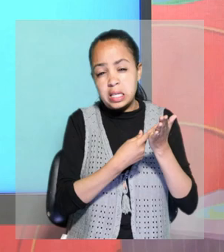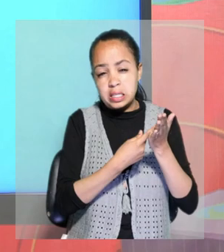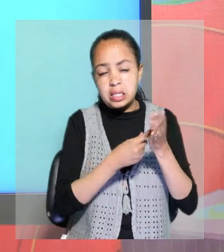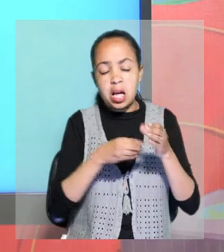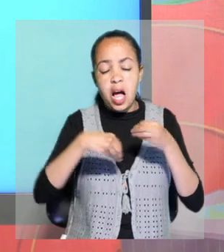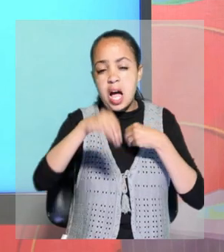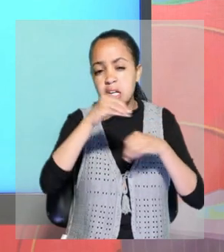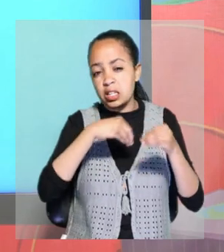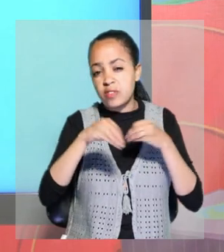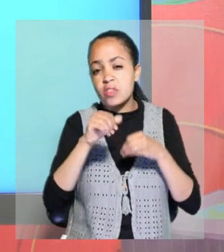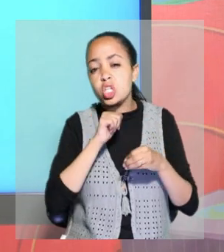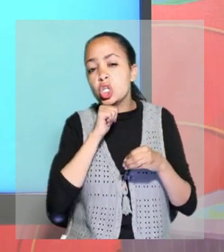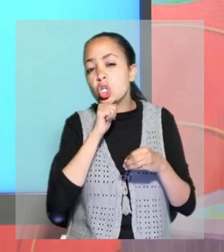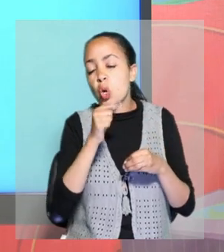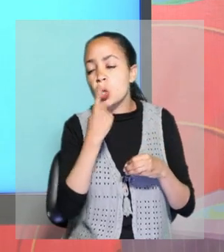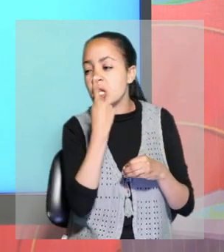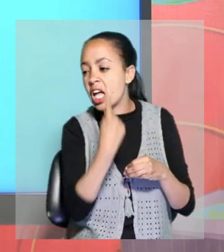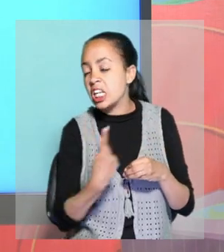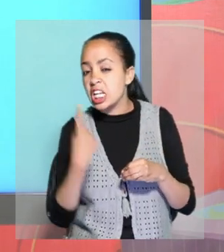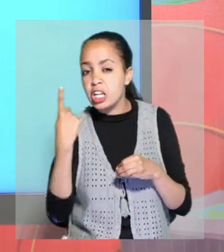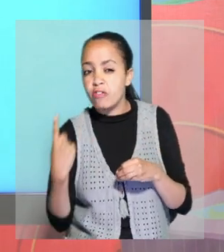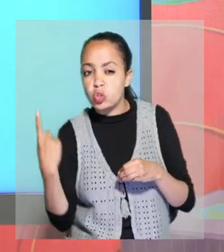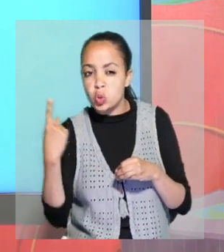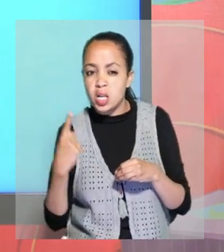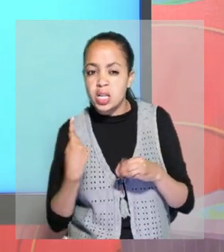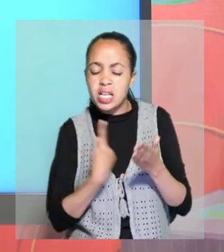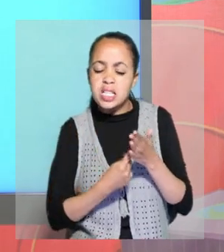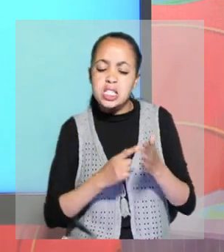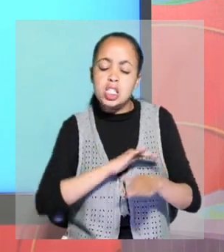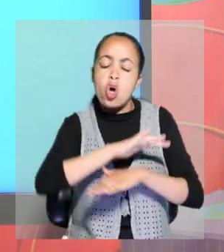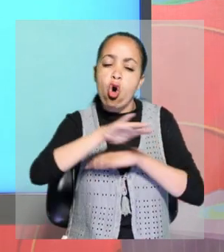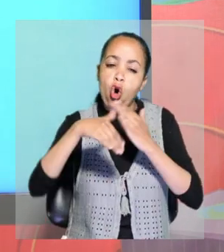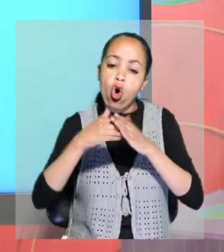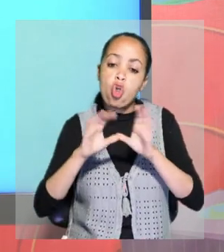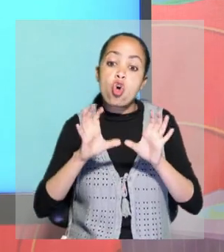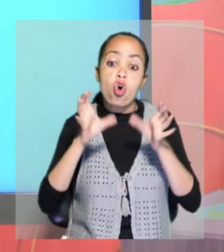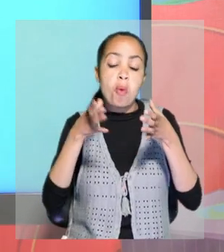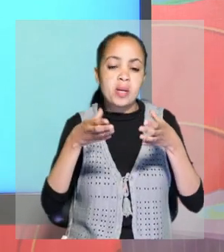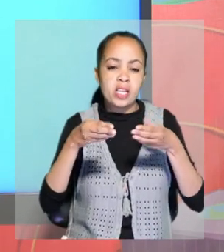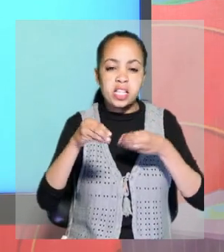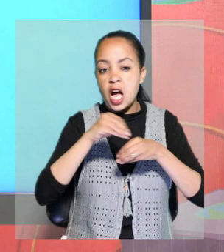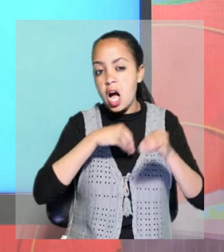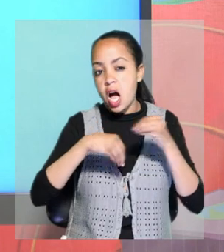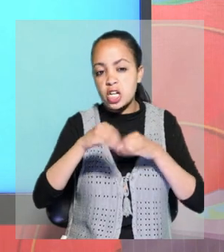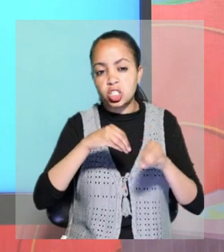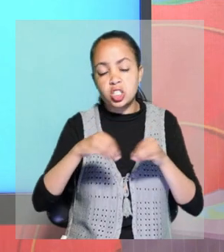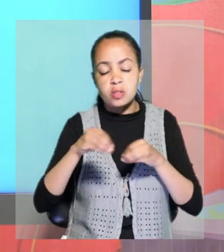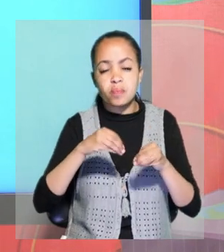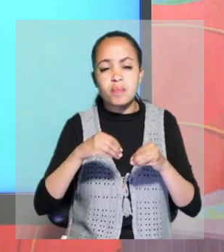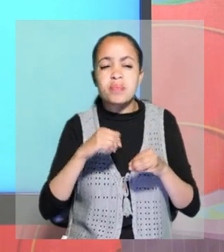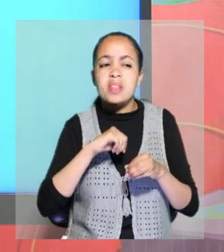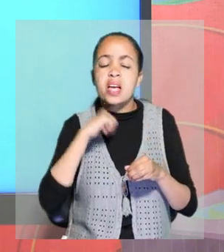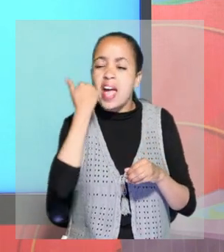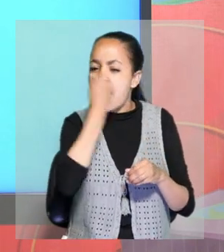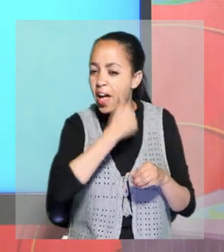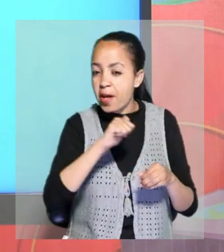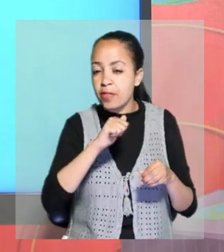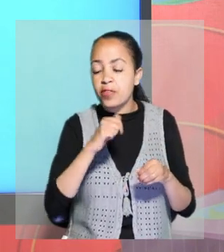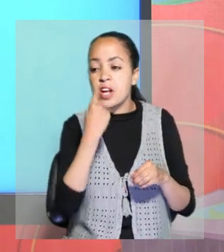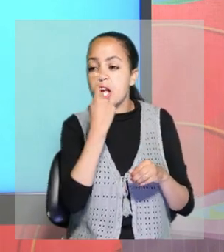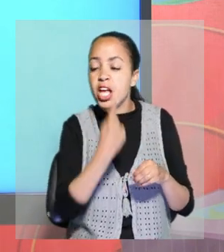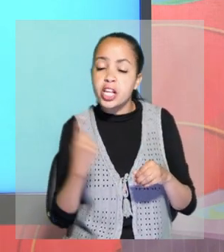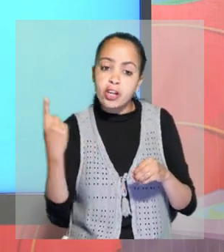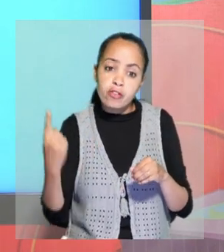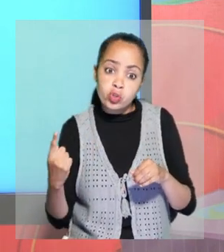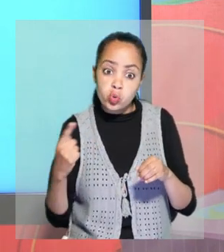conservation activity is not an individual action. It is a community action, an action that every individual, every